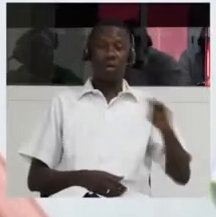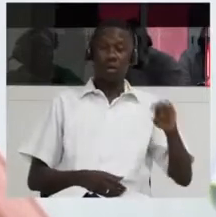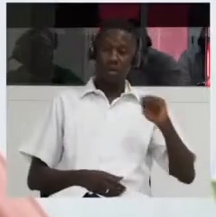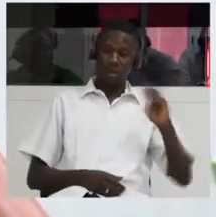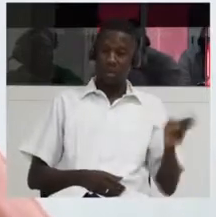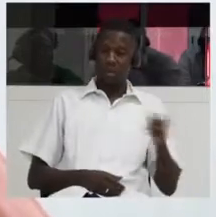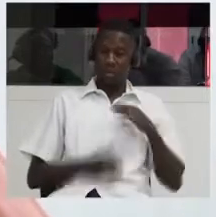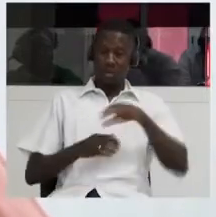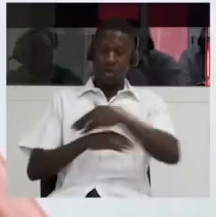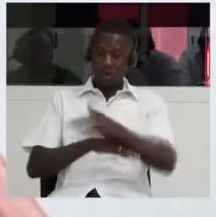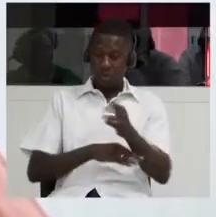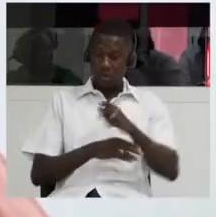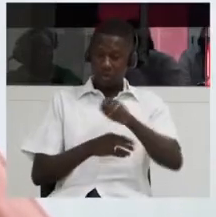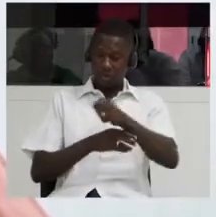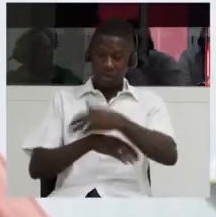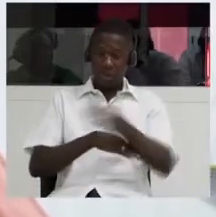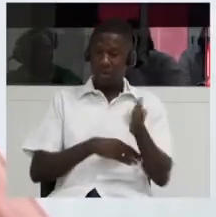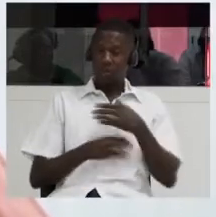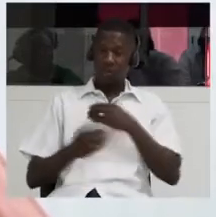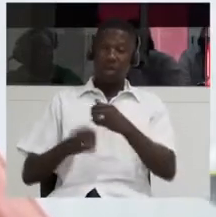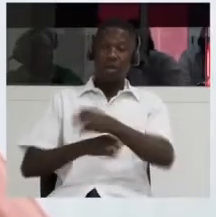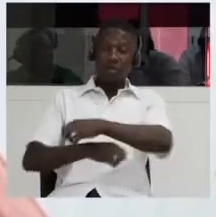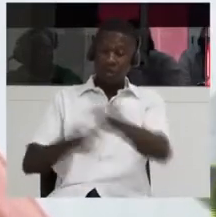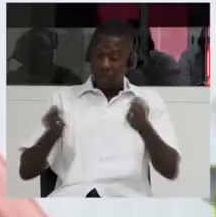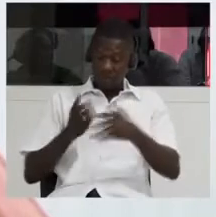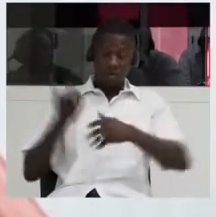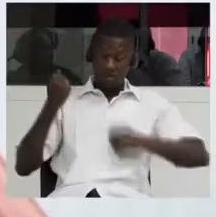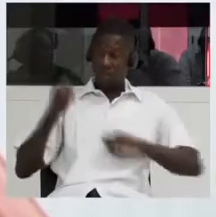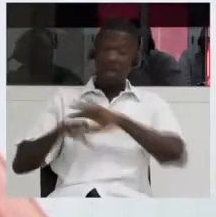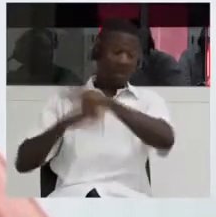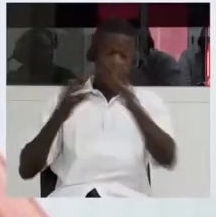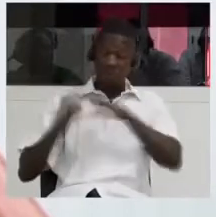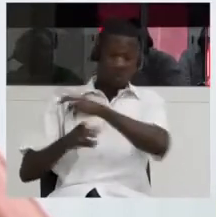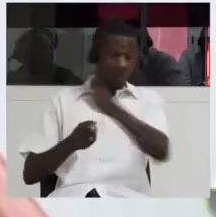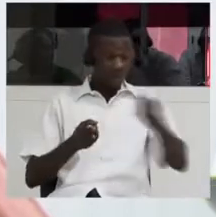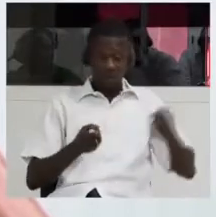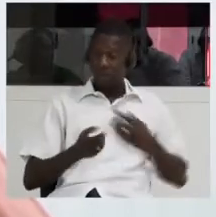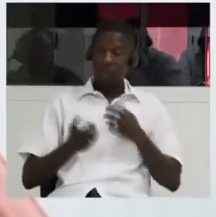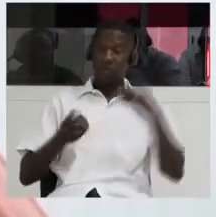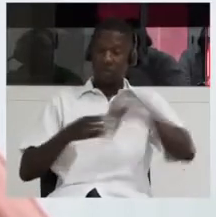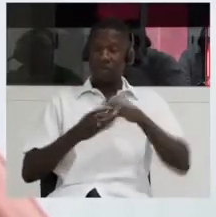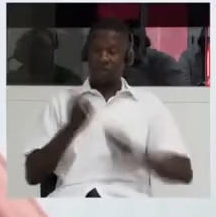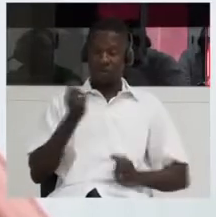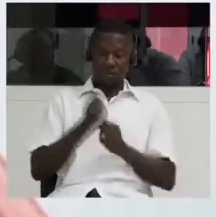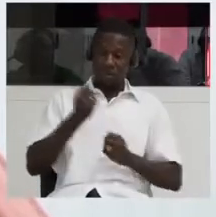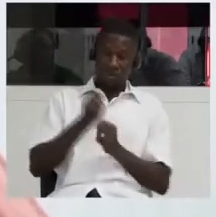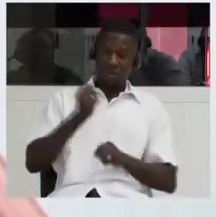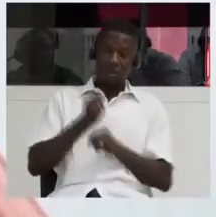rifles. Ammunition boxes were removed, so everybody feed your magazine, waiting for